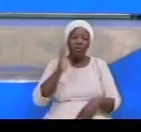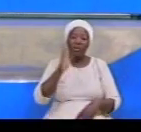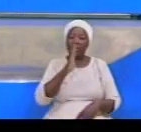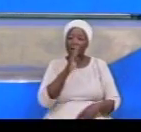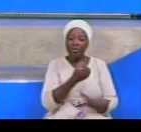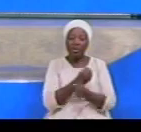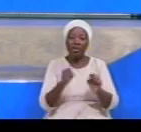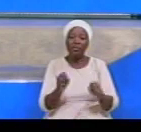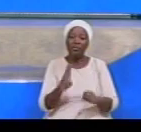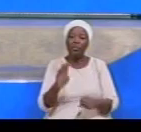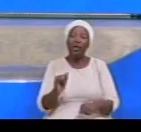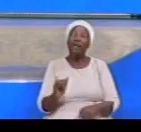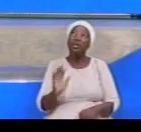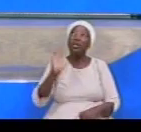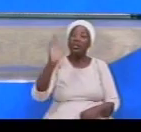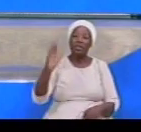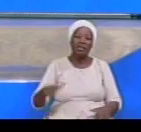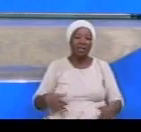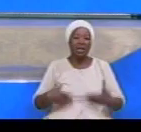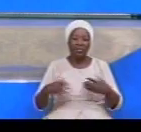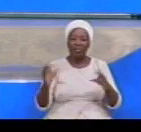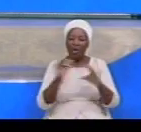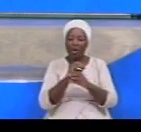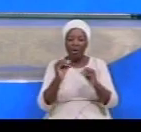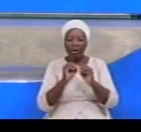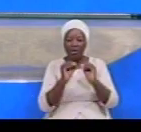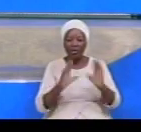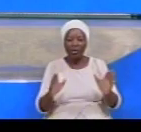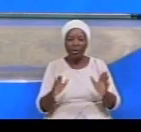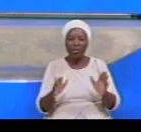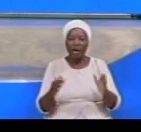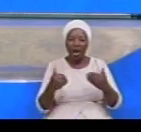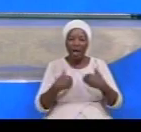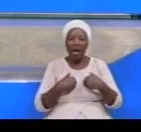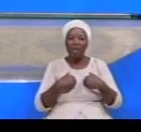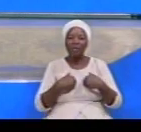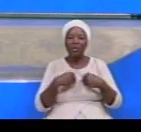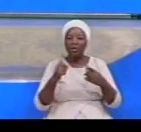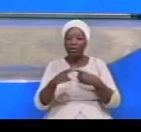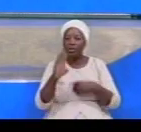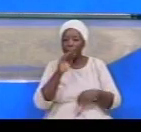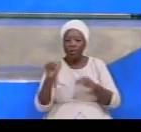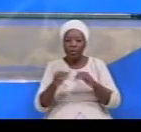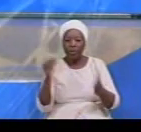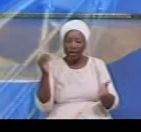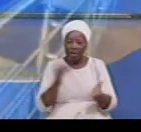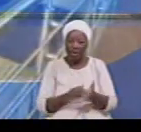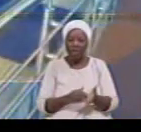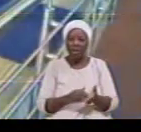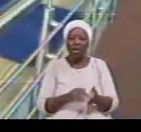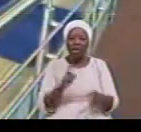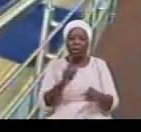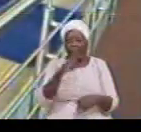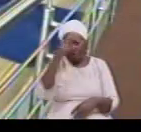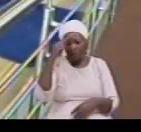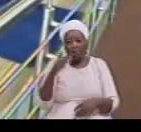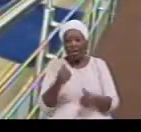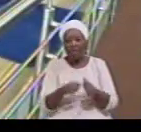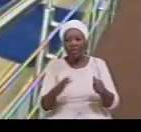life. Nothing remains to be done. Everything has been done for your salvation.